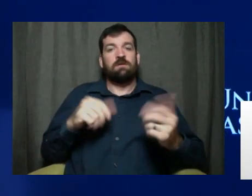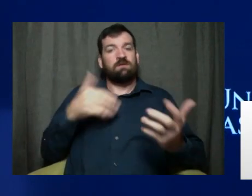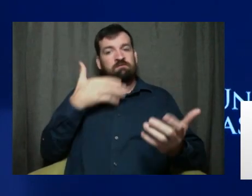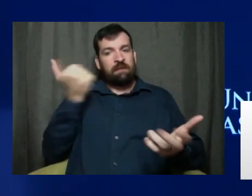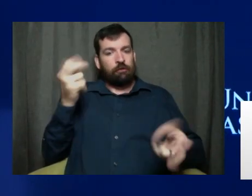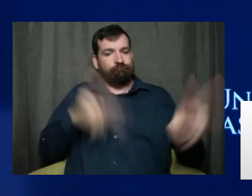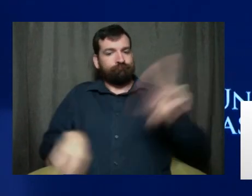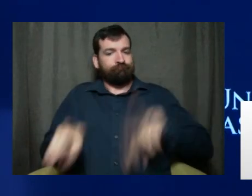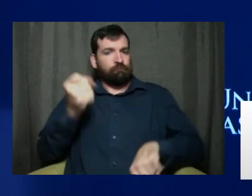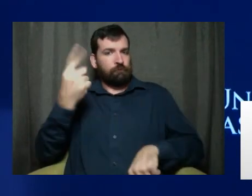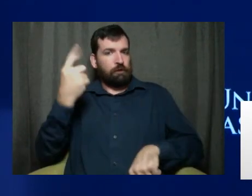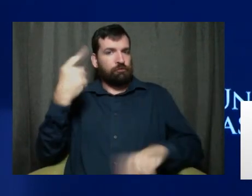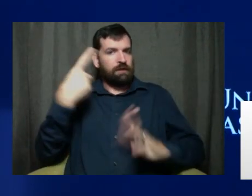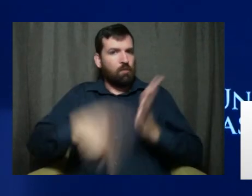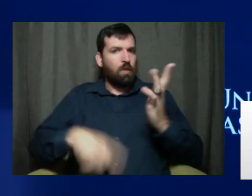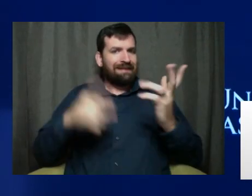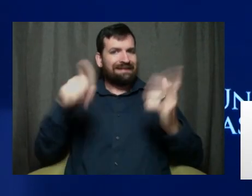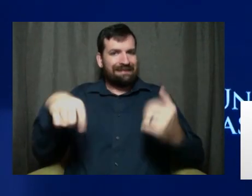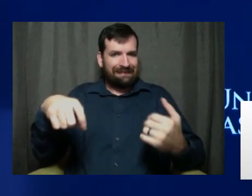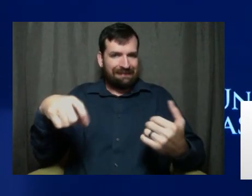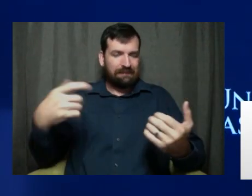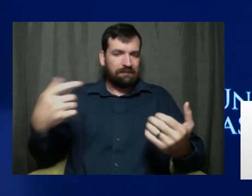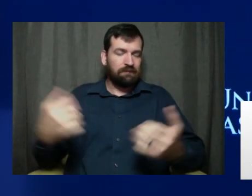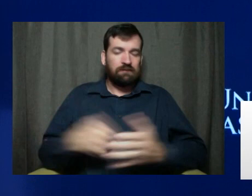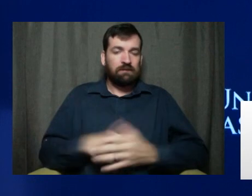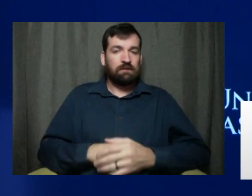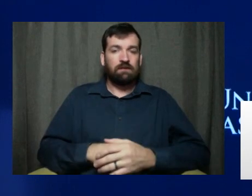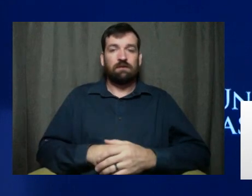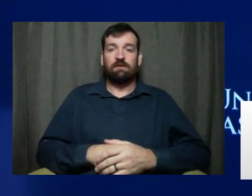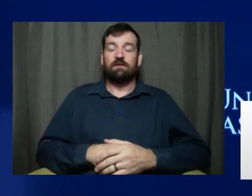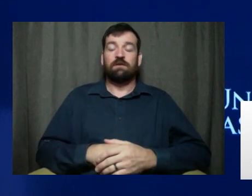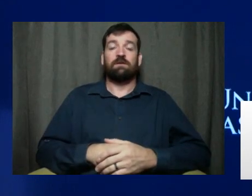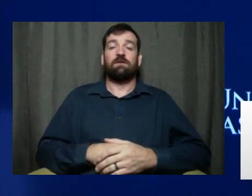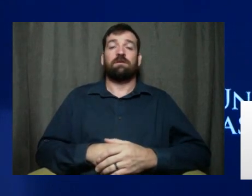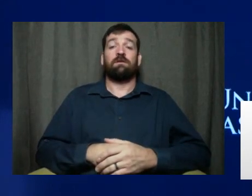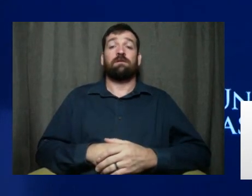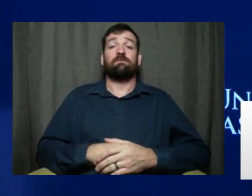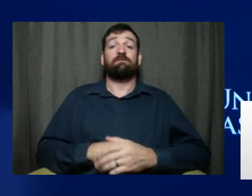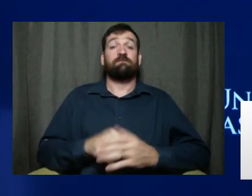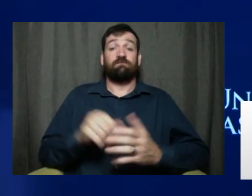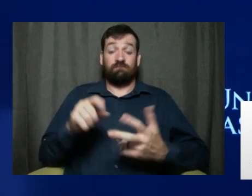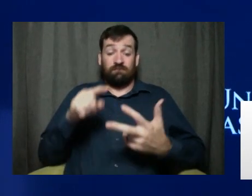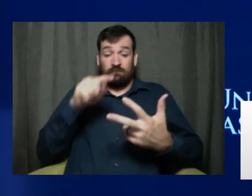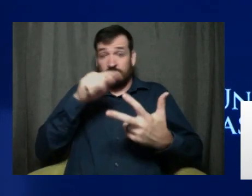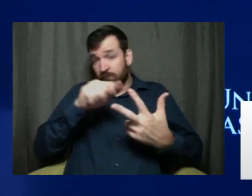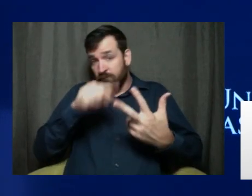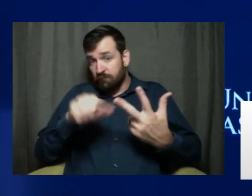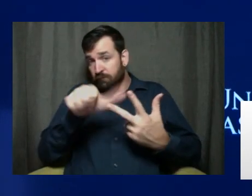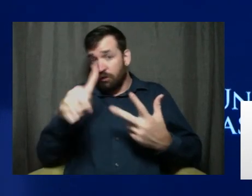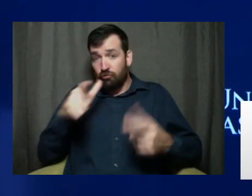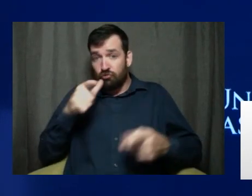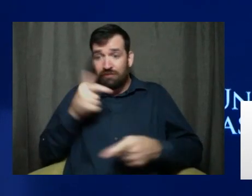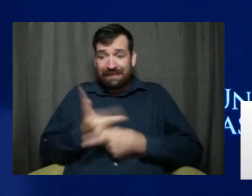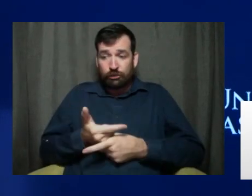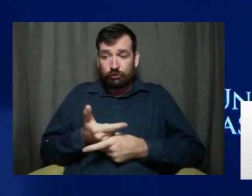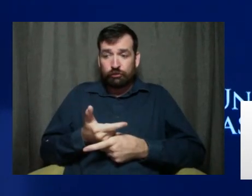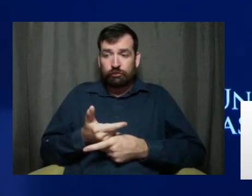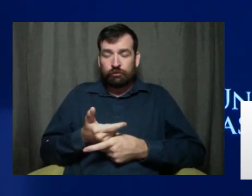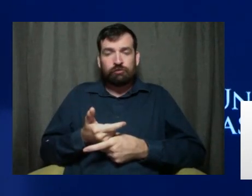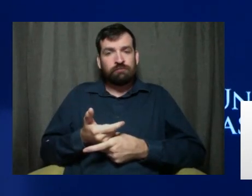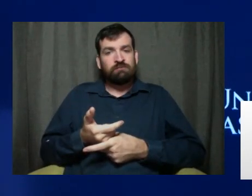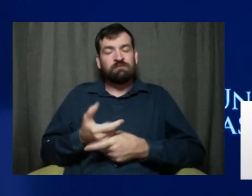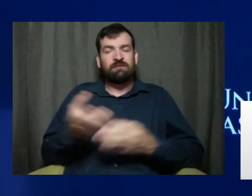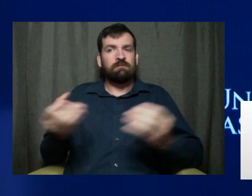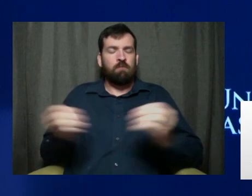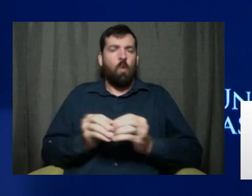what things needed to be. But other sisters who came after were, well, one, it was much more high on our radar,